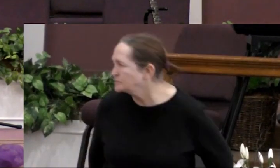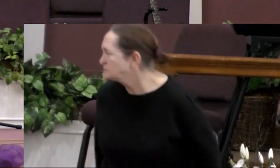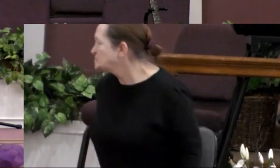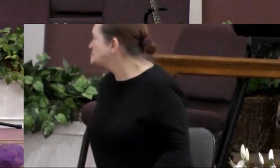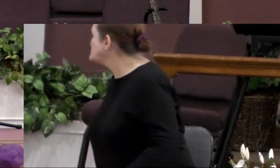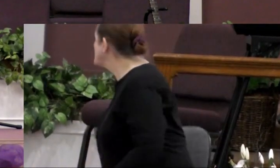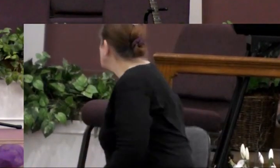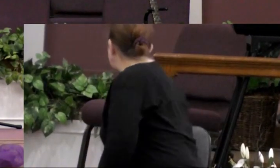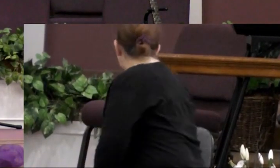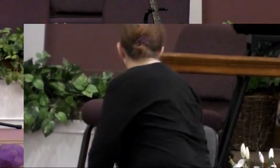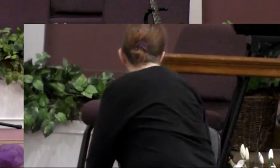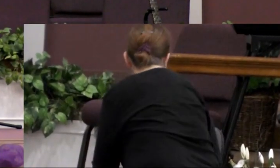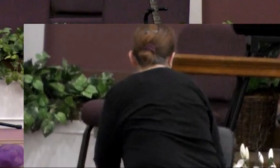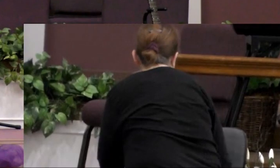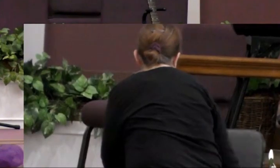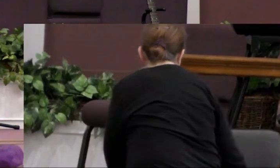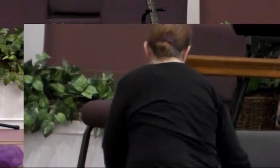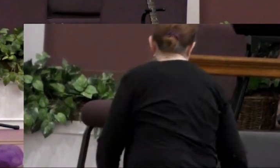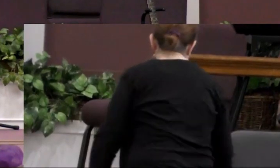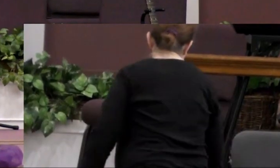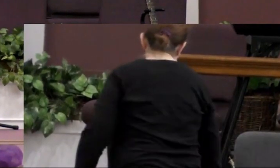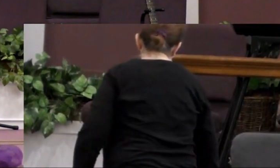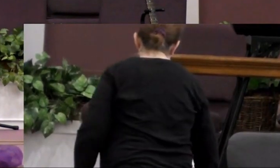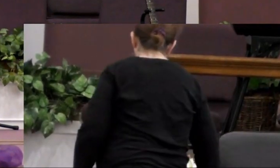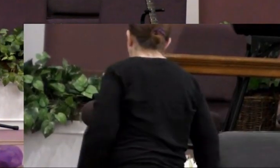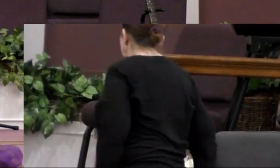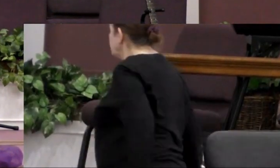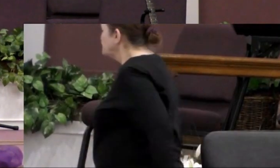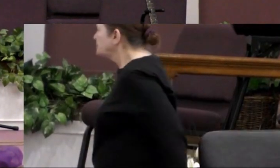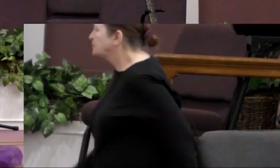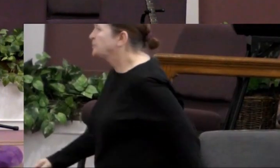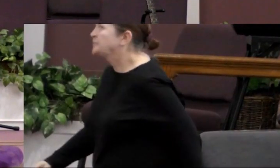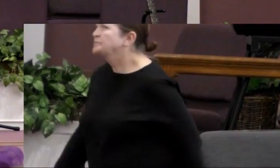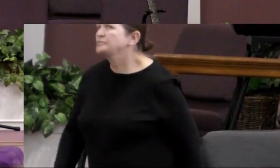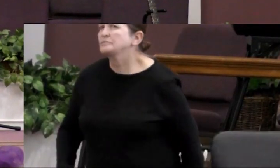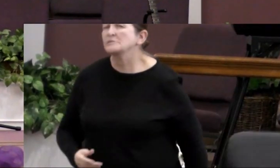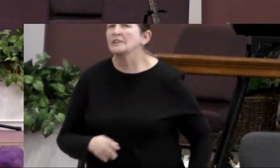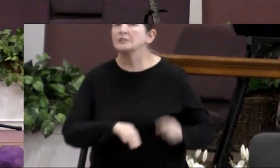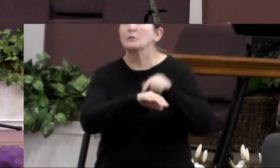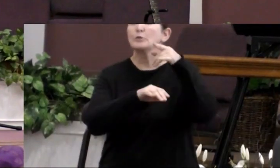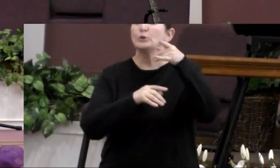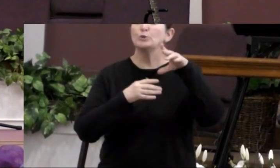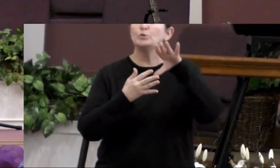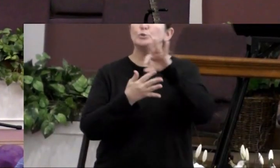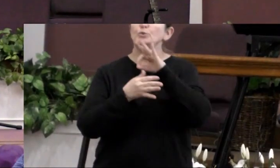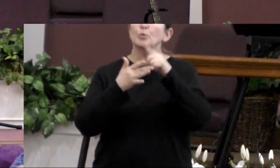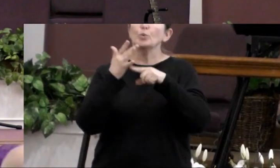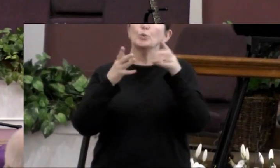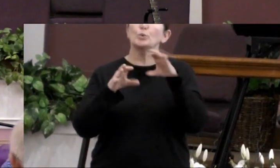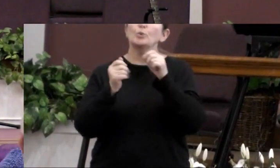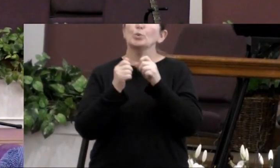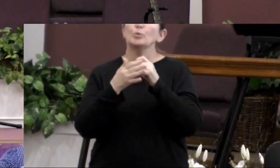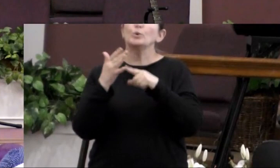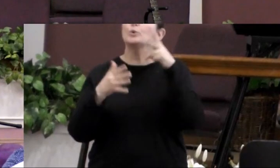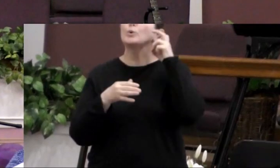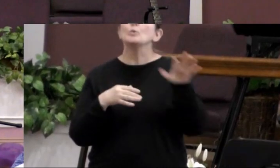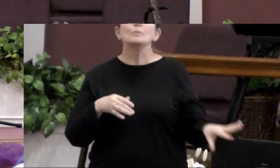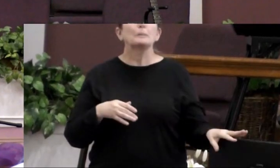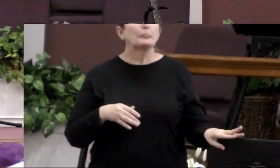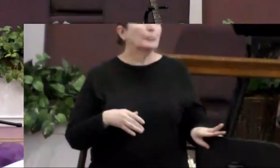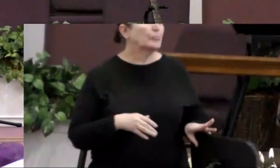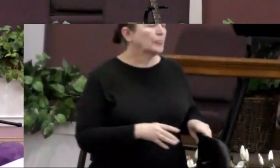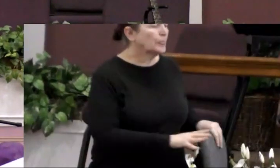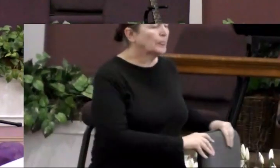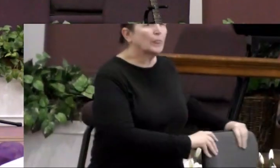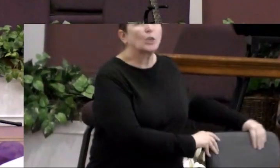you're going to do with what you've heard. If you want to know more about asking Jesus to be your Lord and Savior, or maybe you just uttered that